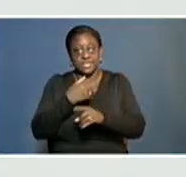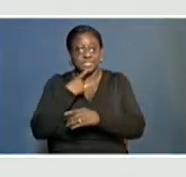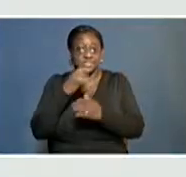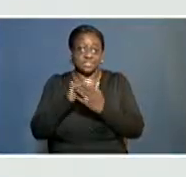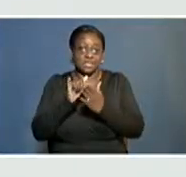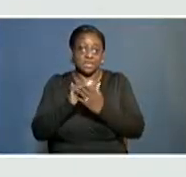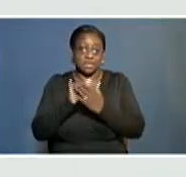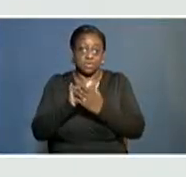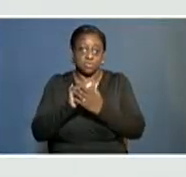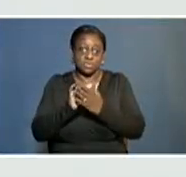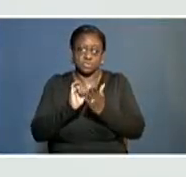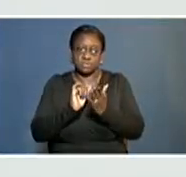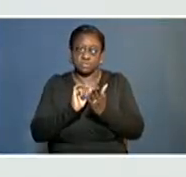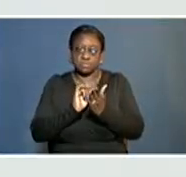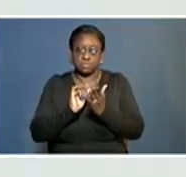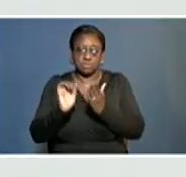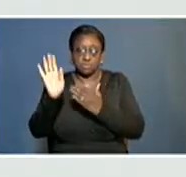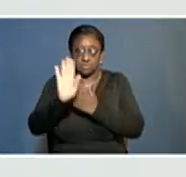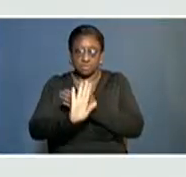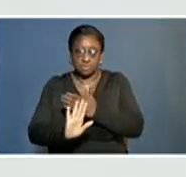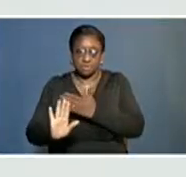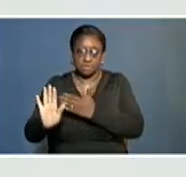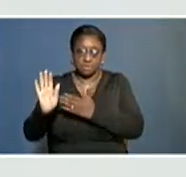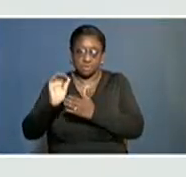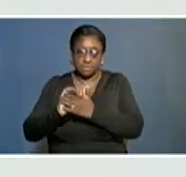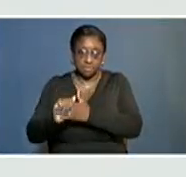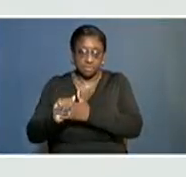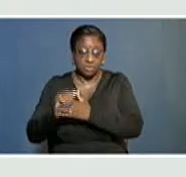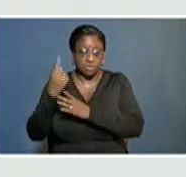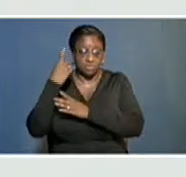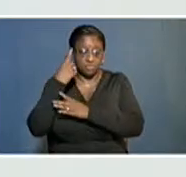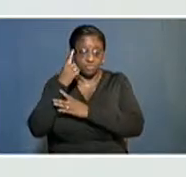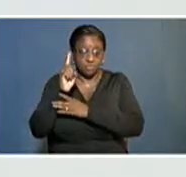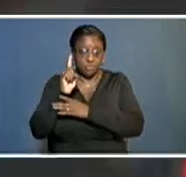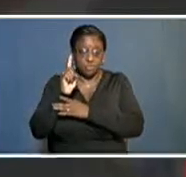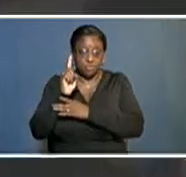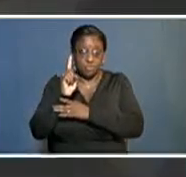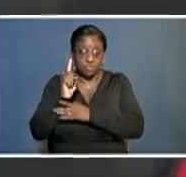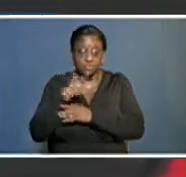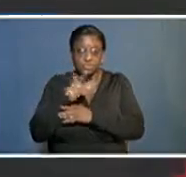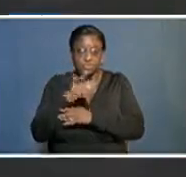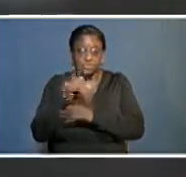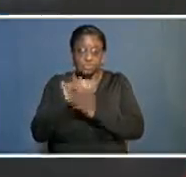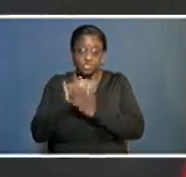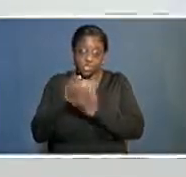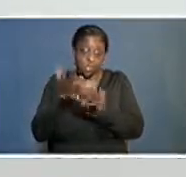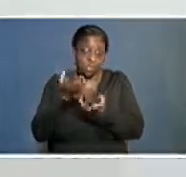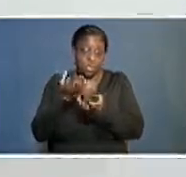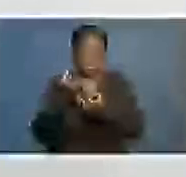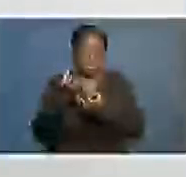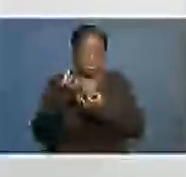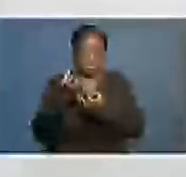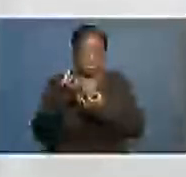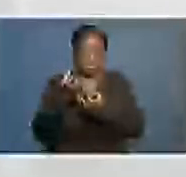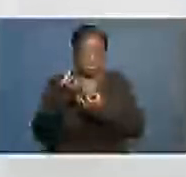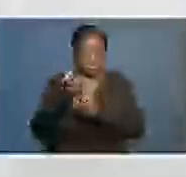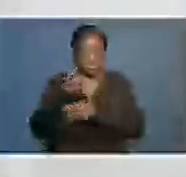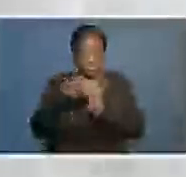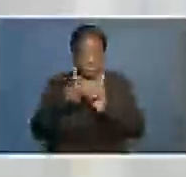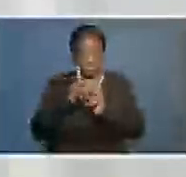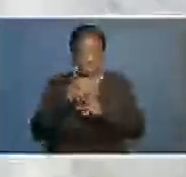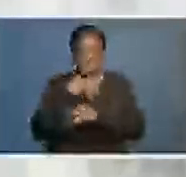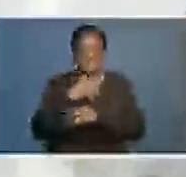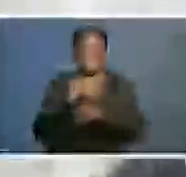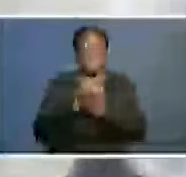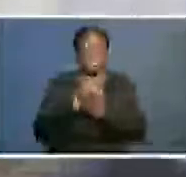by police officers stopping motorists from crossing the bridge for safety. Indra says she had to inform officers that she was desperately searching